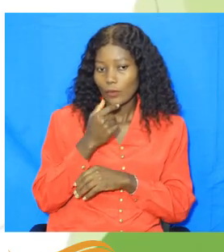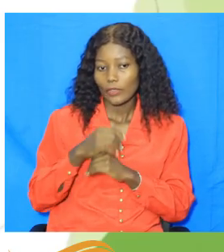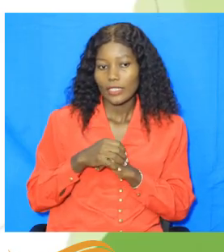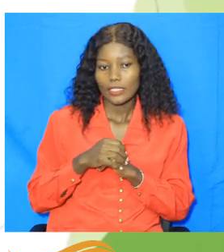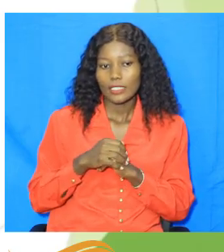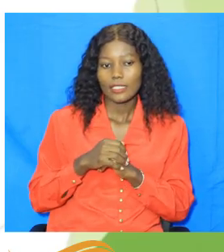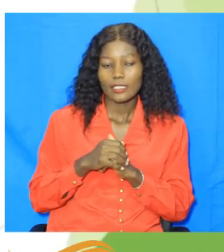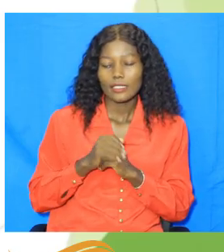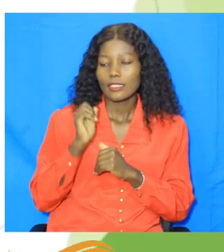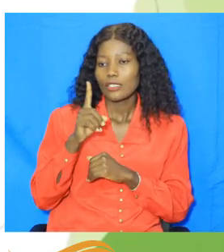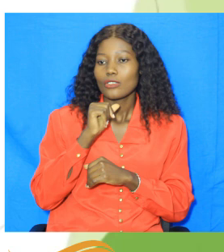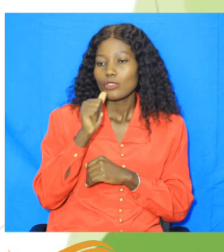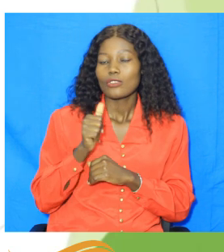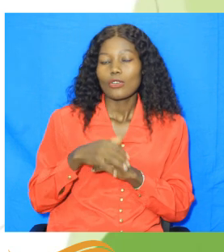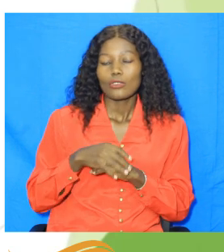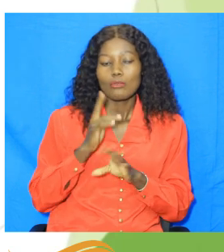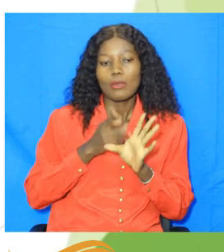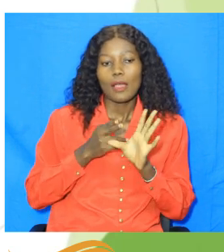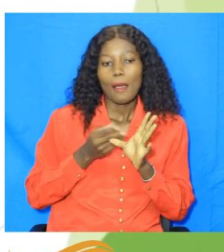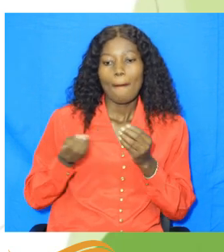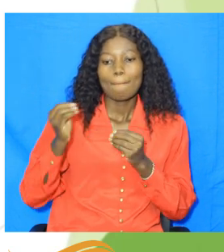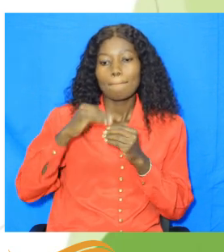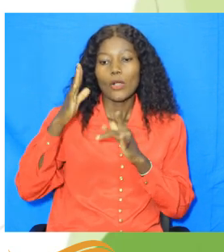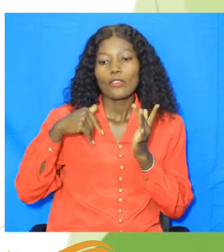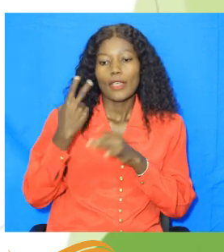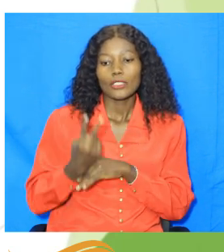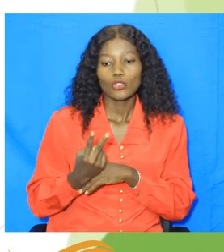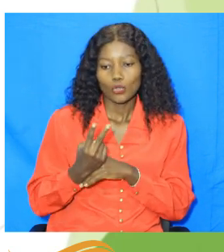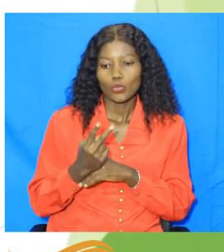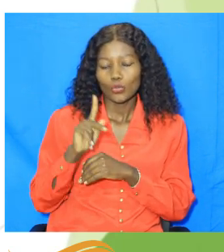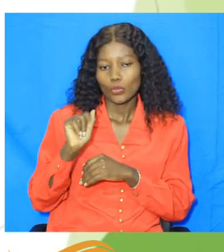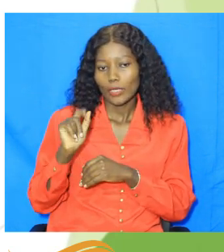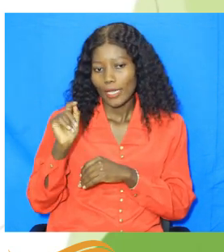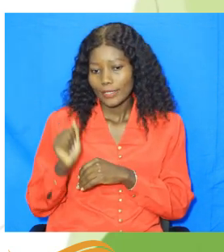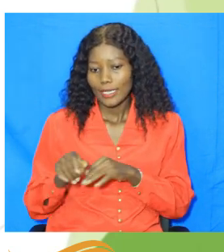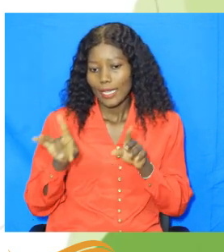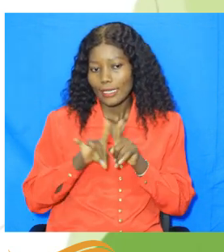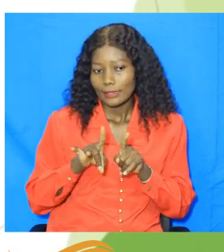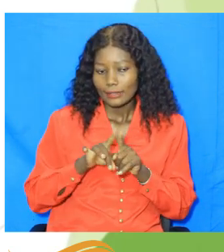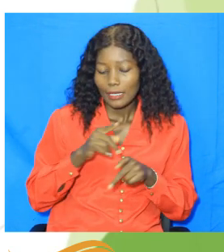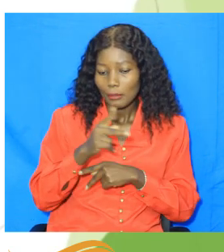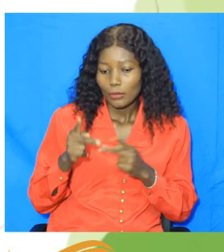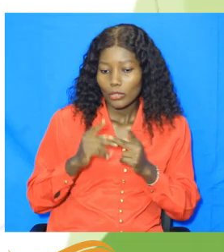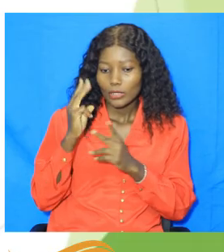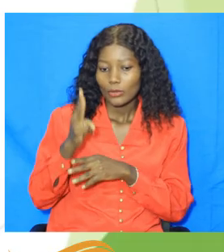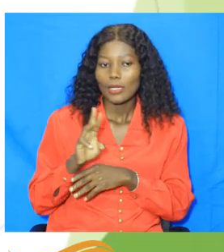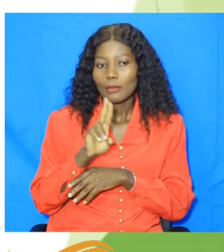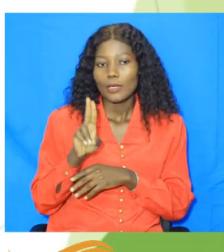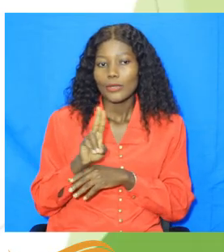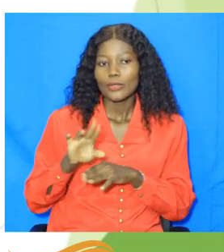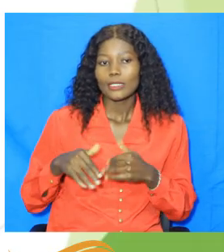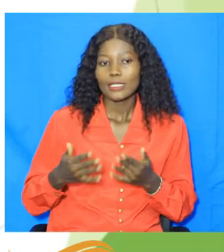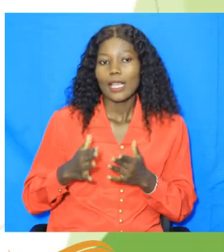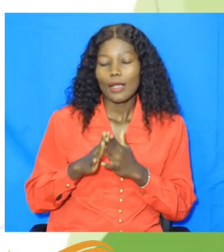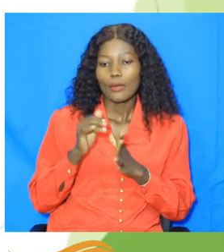perform more than 4 katas as required. And the same procedure will be used as it was